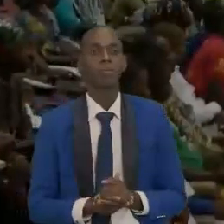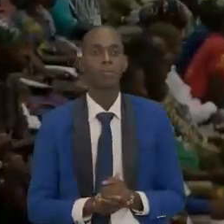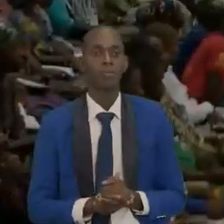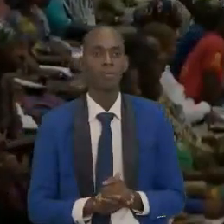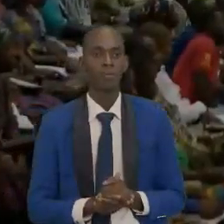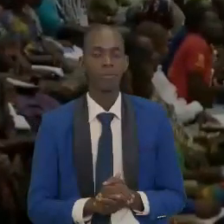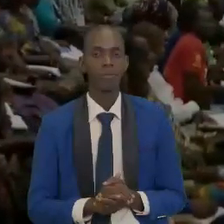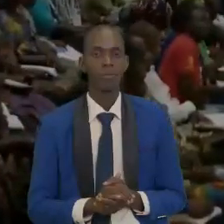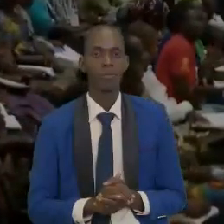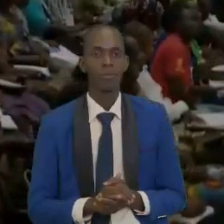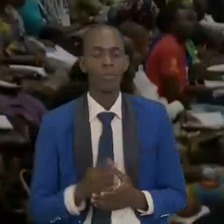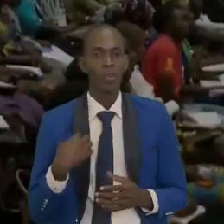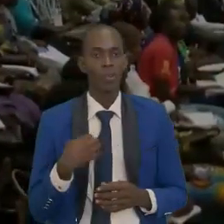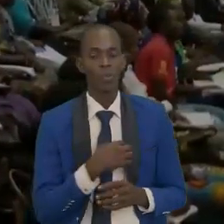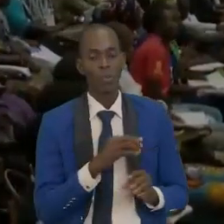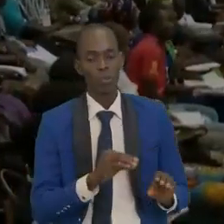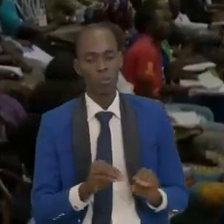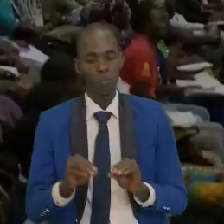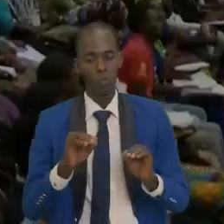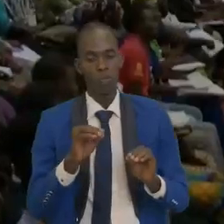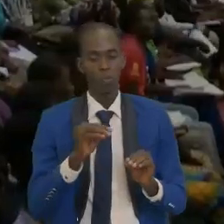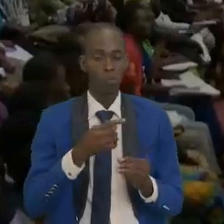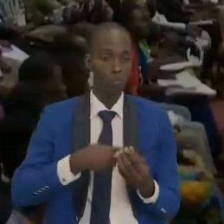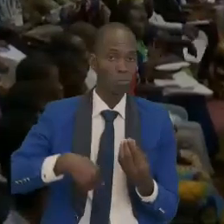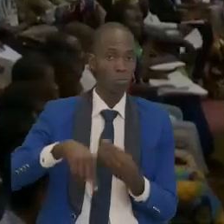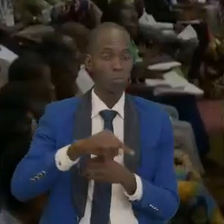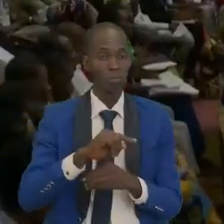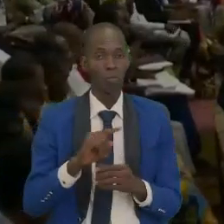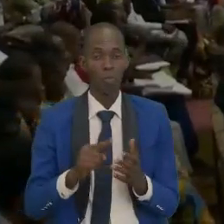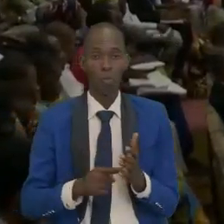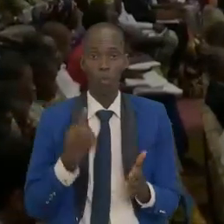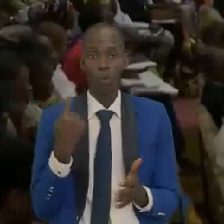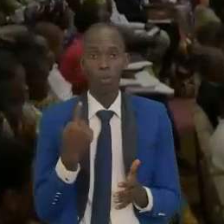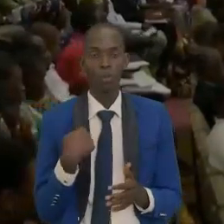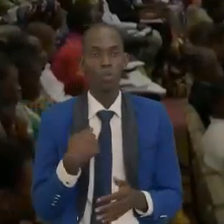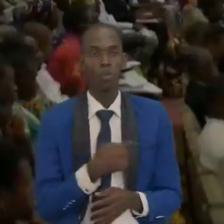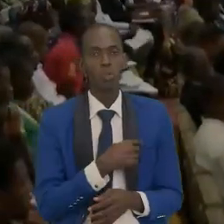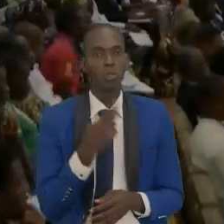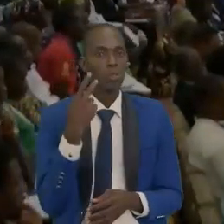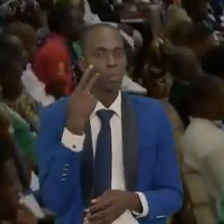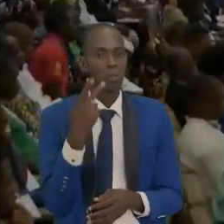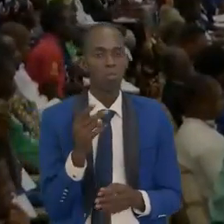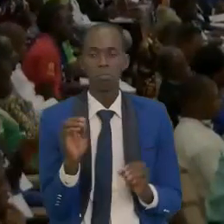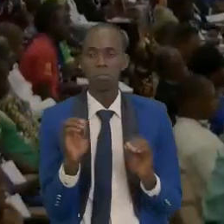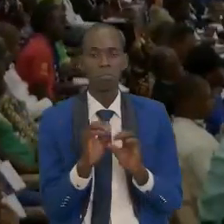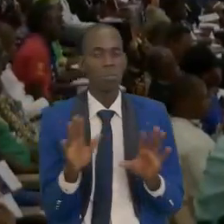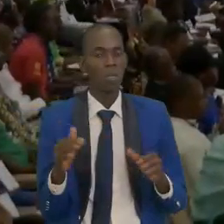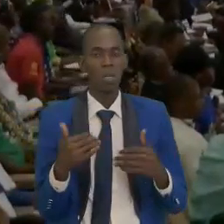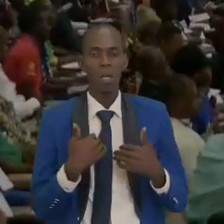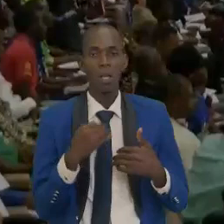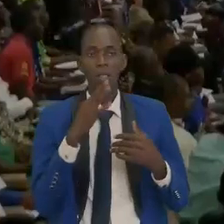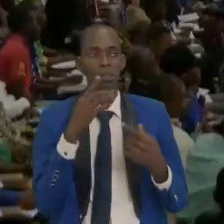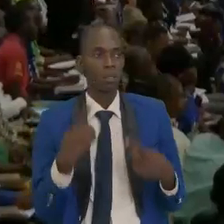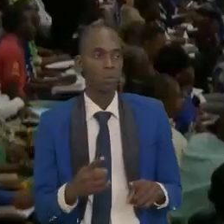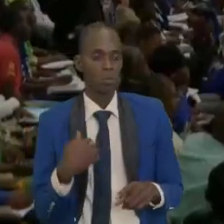we go around once you see nothing has been done was turned as